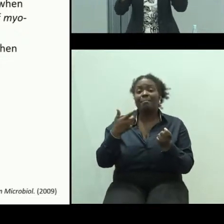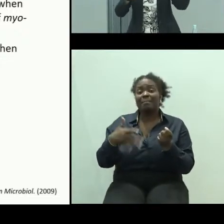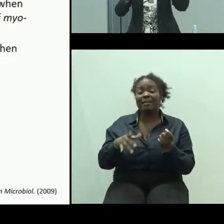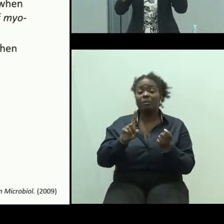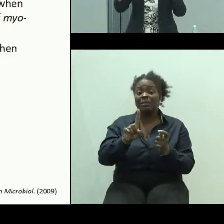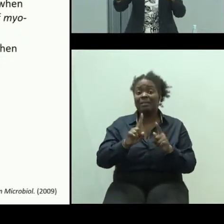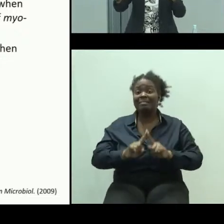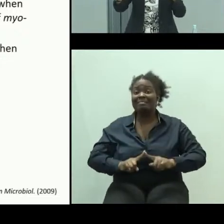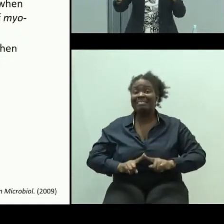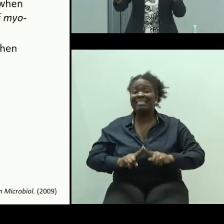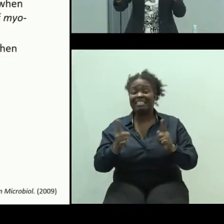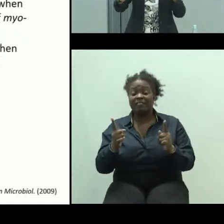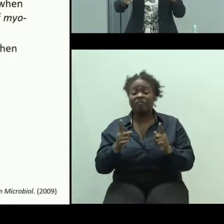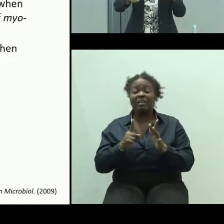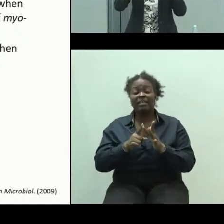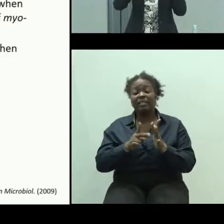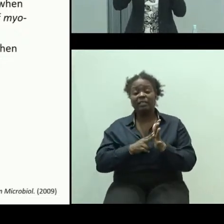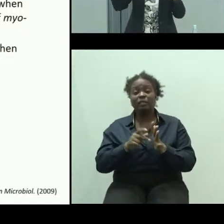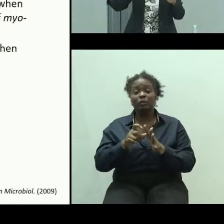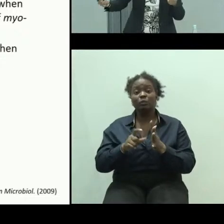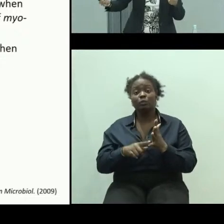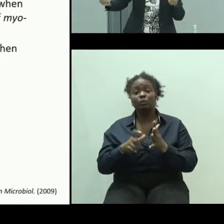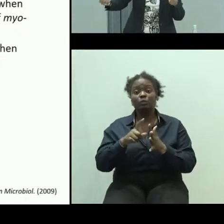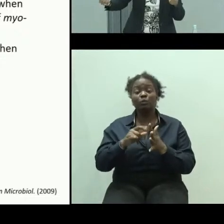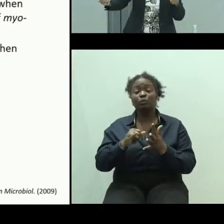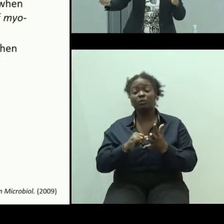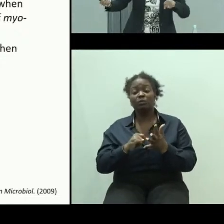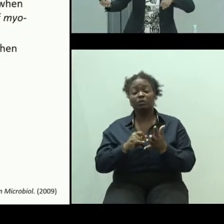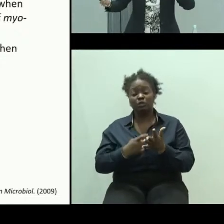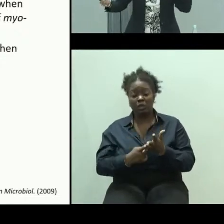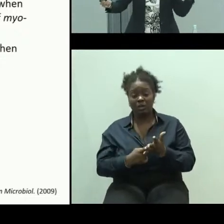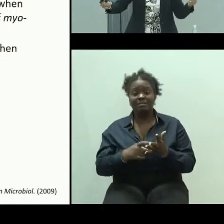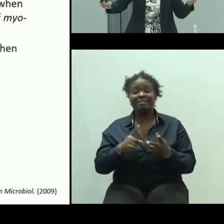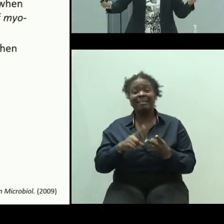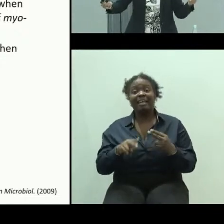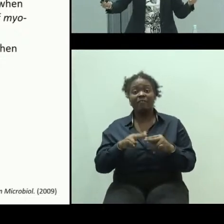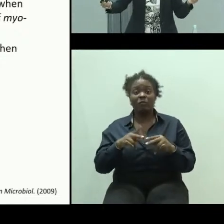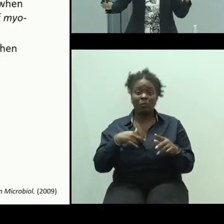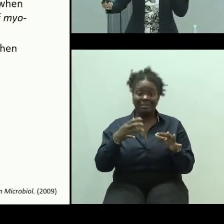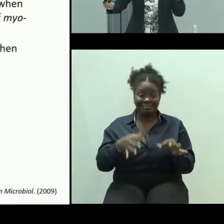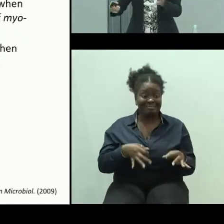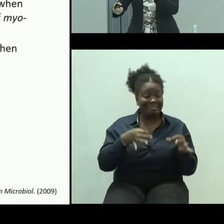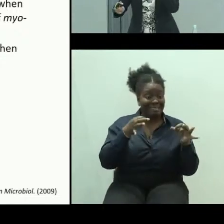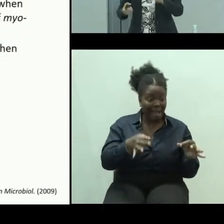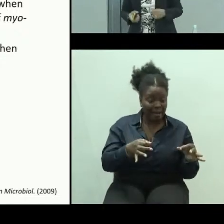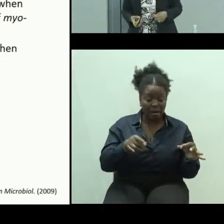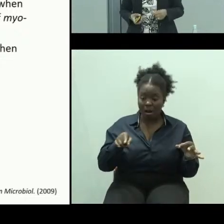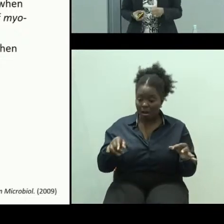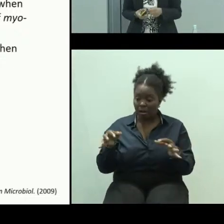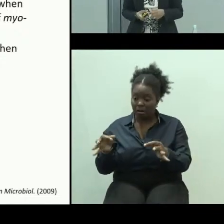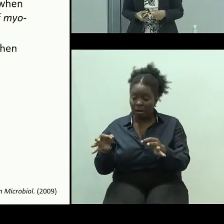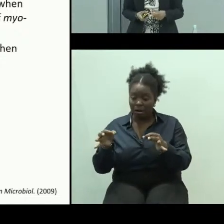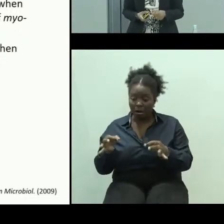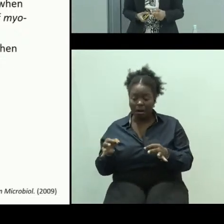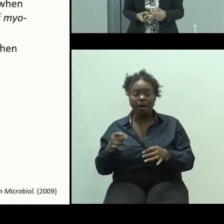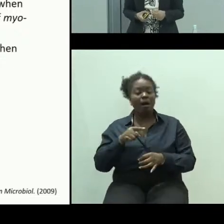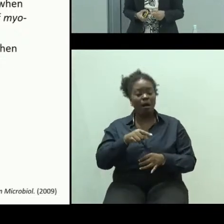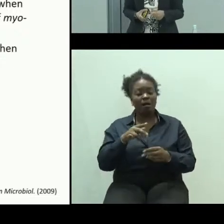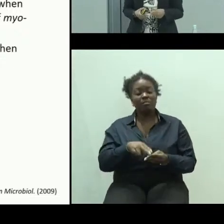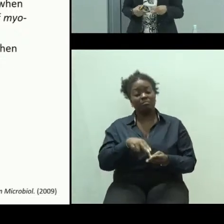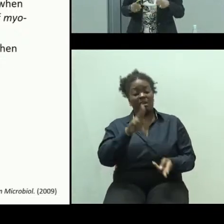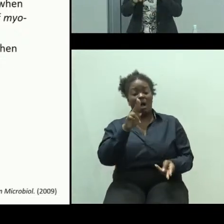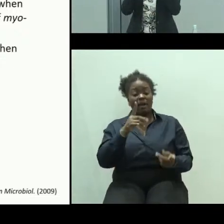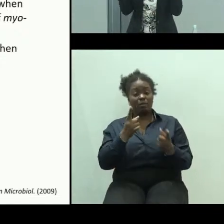different inducers. And if we delayed expression of the second one relative to the first one, you can see we got higher products being